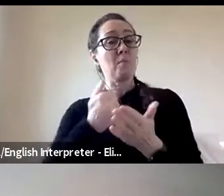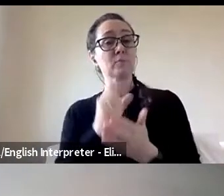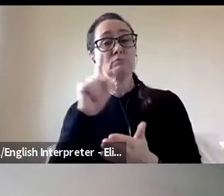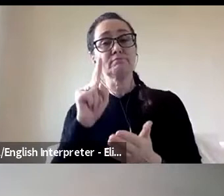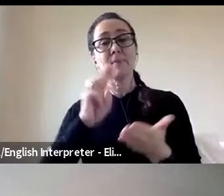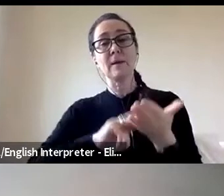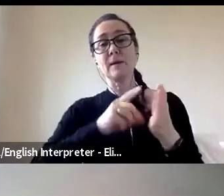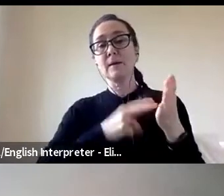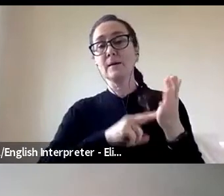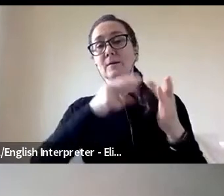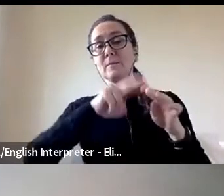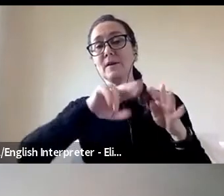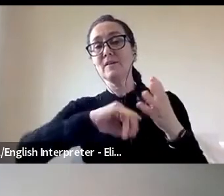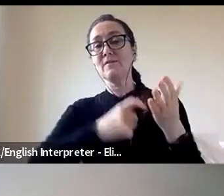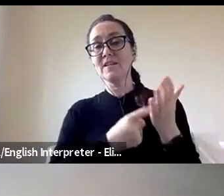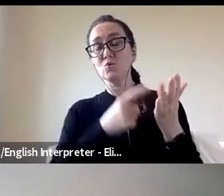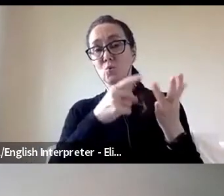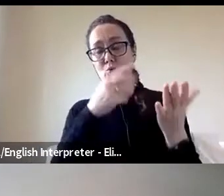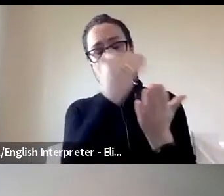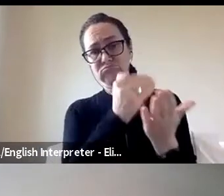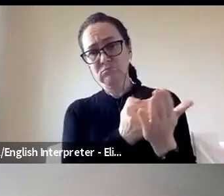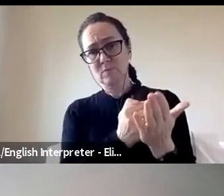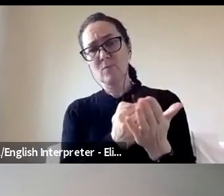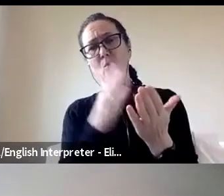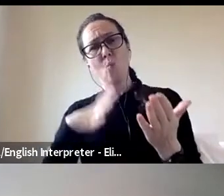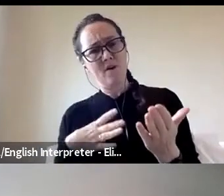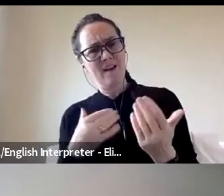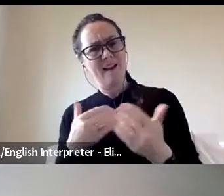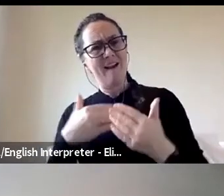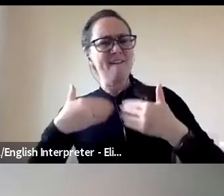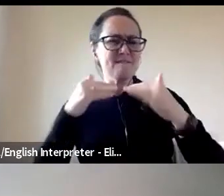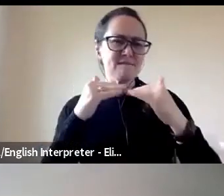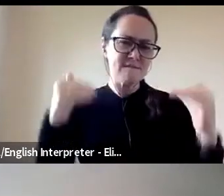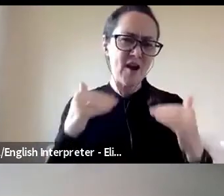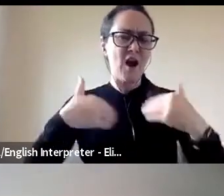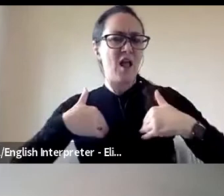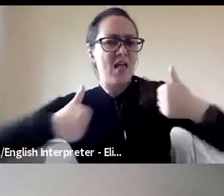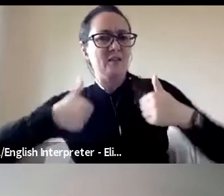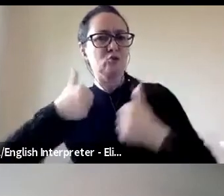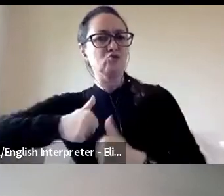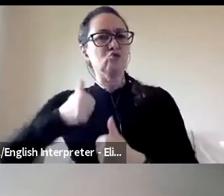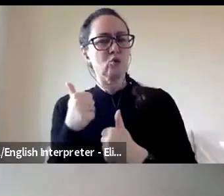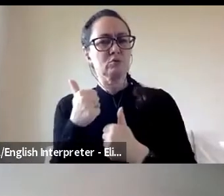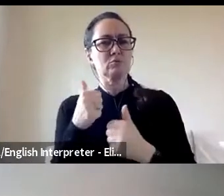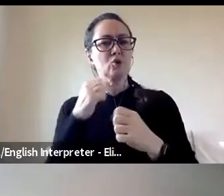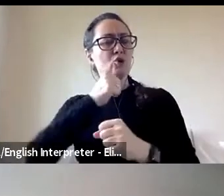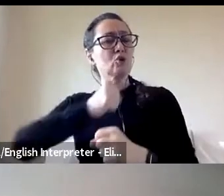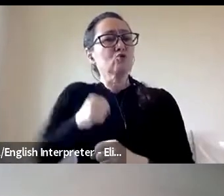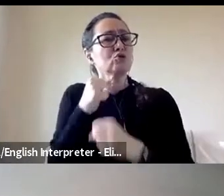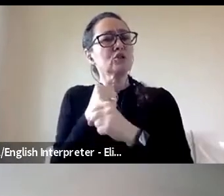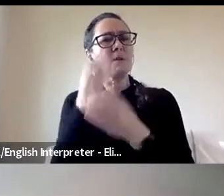Both organisations plea for a fairer and healthier Scotland, where the next Scottish Government must support and work with disabled